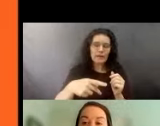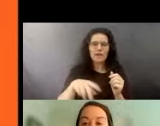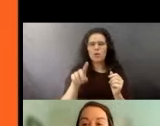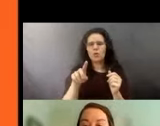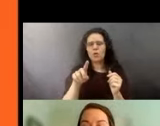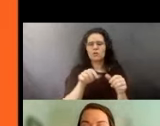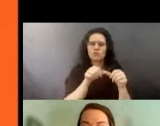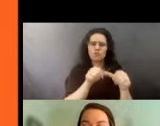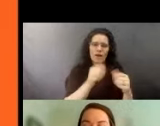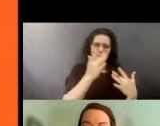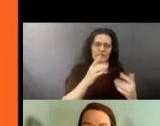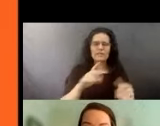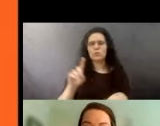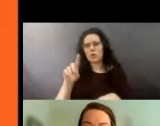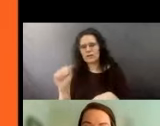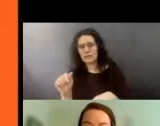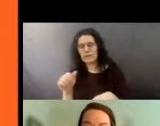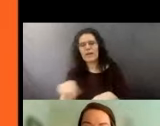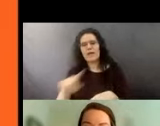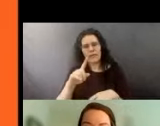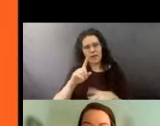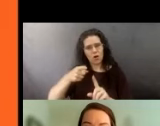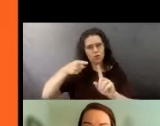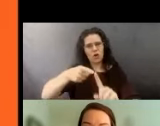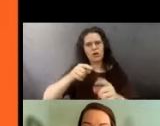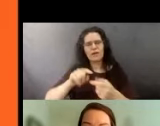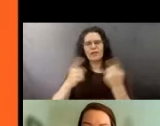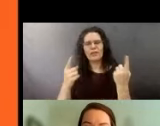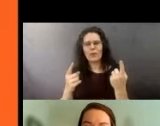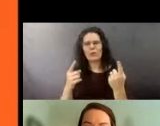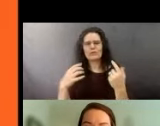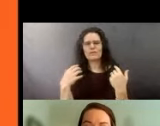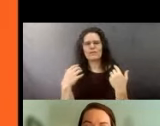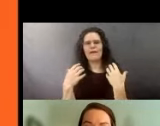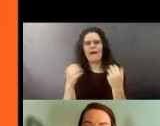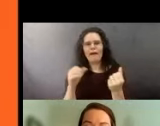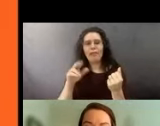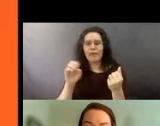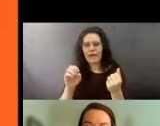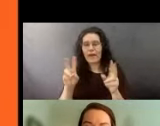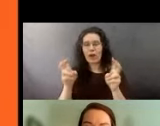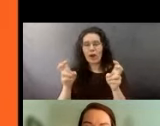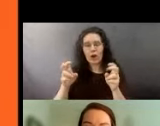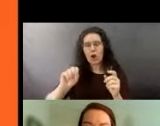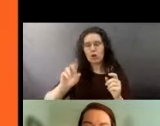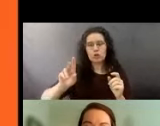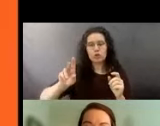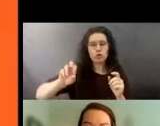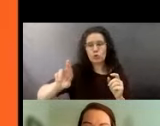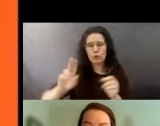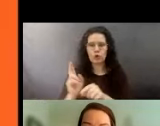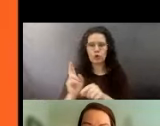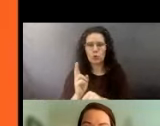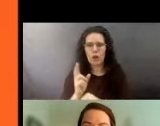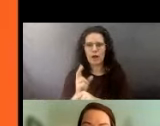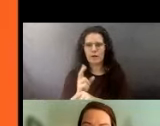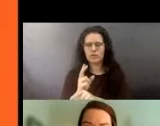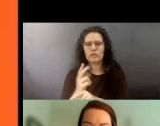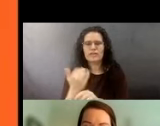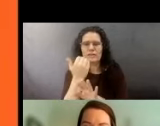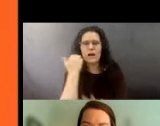is really targeting these so-called healthcare super utilizers. So I think that's one important thing to keep in mind, is to being